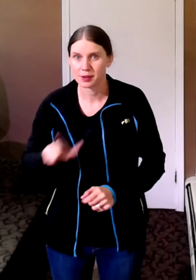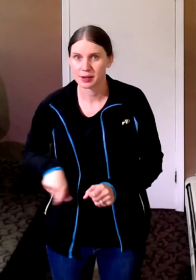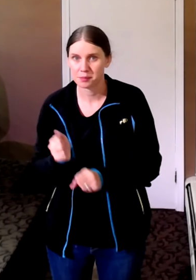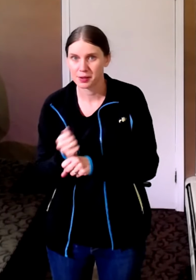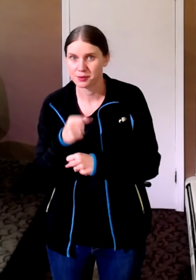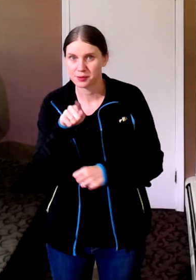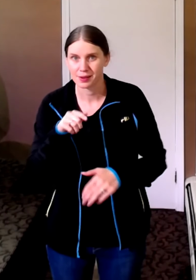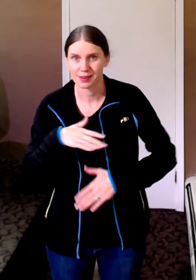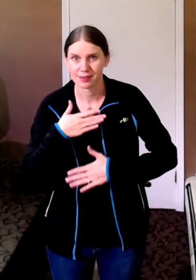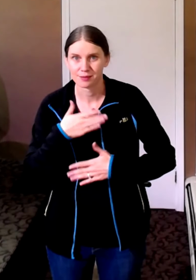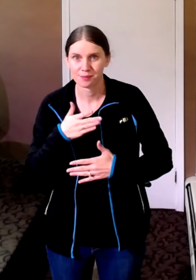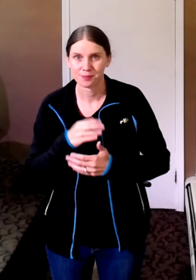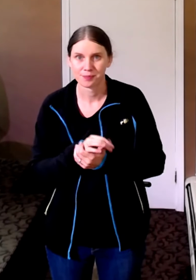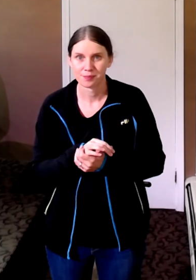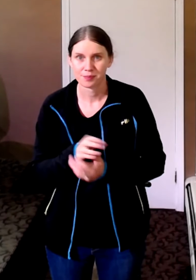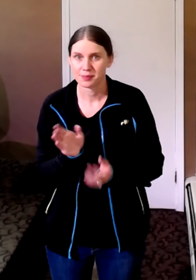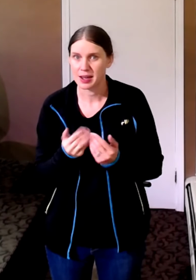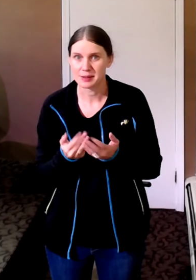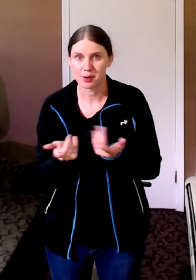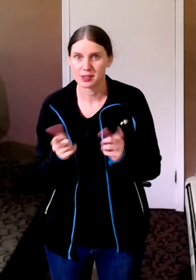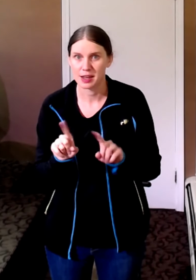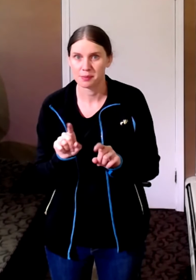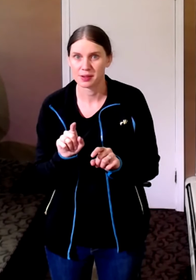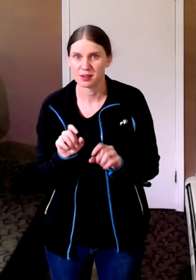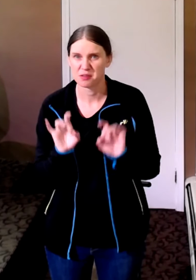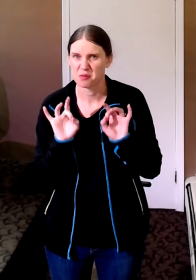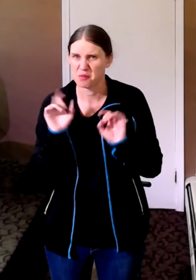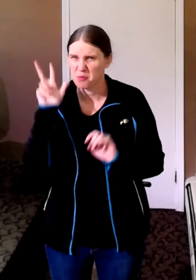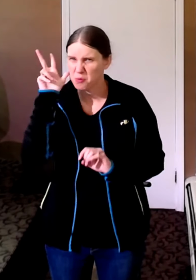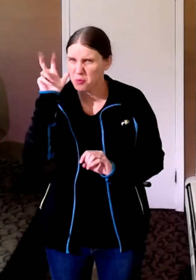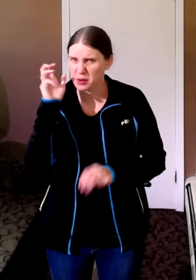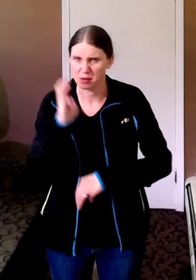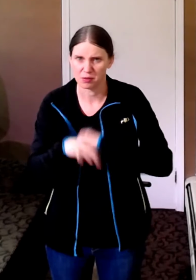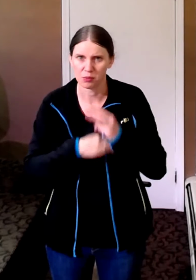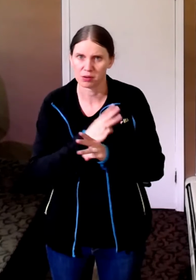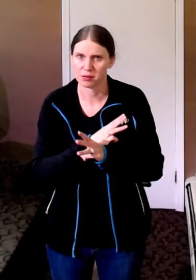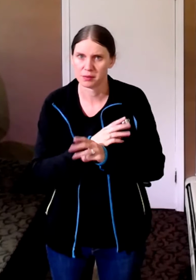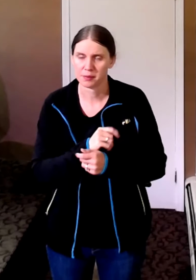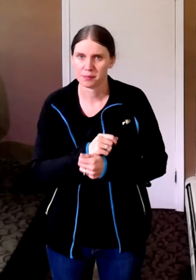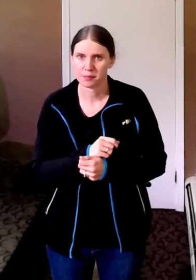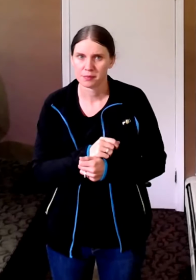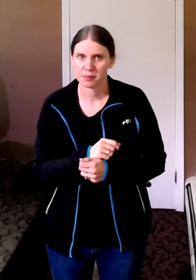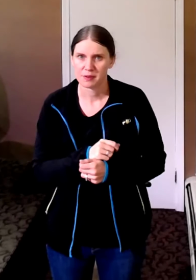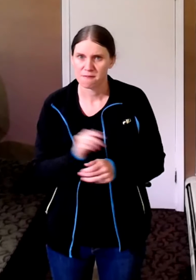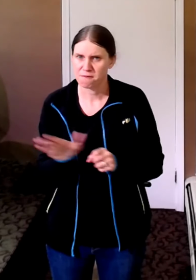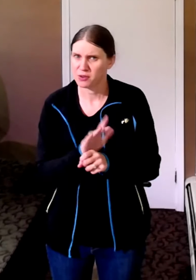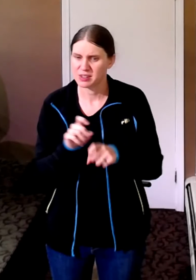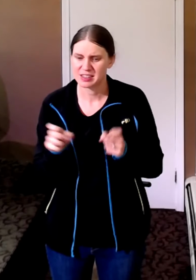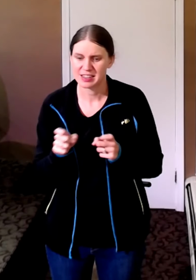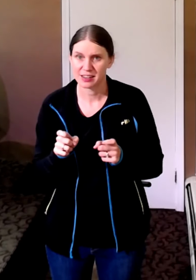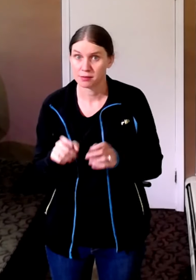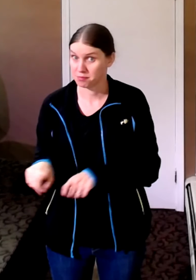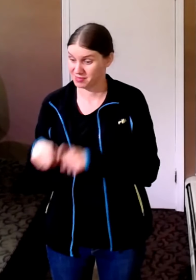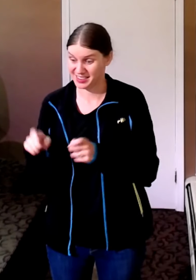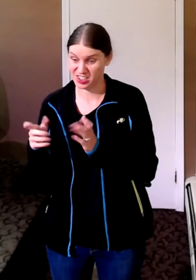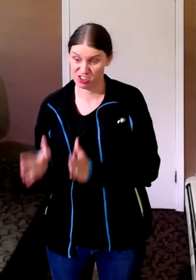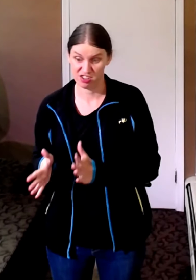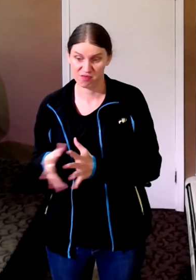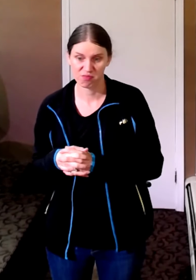has made you glad. No matter what's going on in this wicked old world, full of sin and sinners